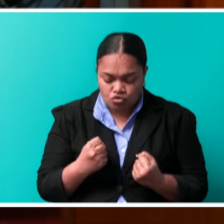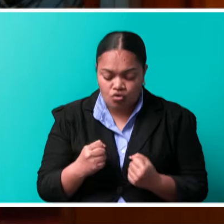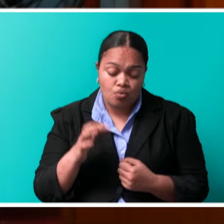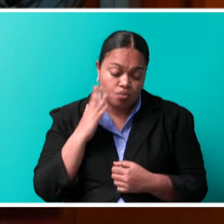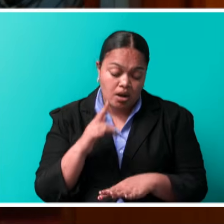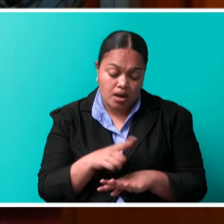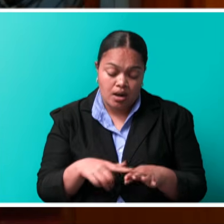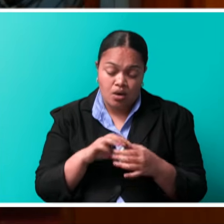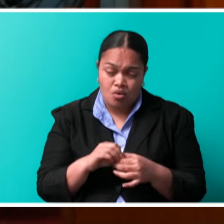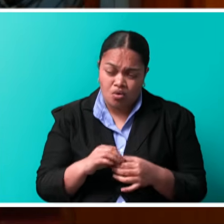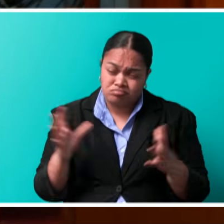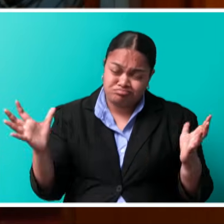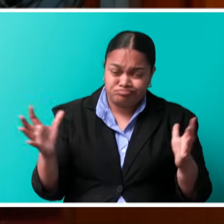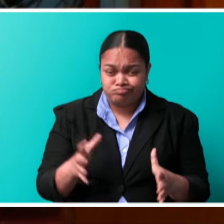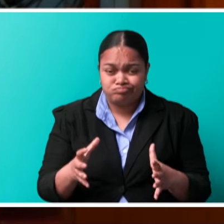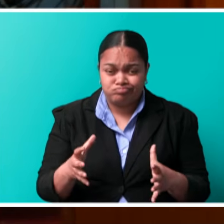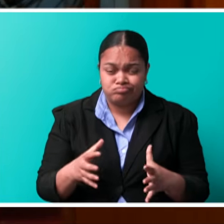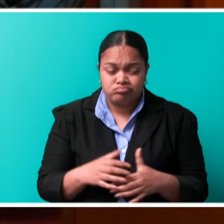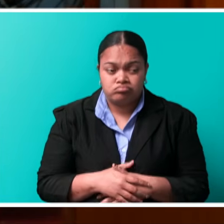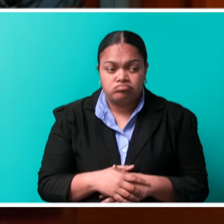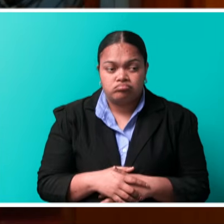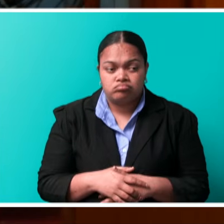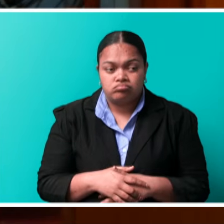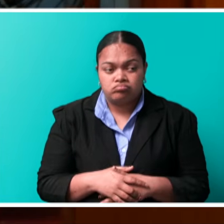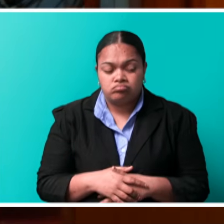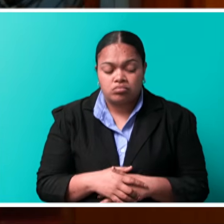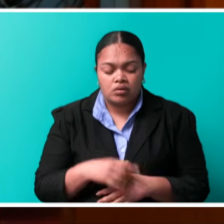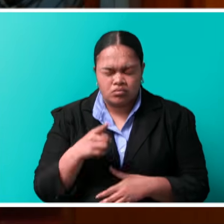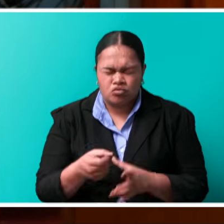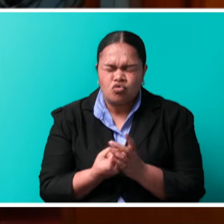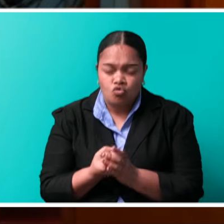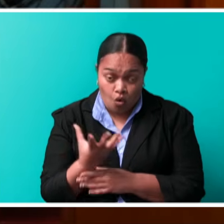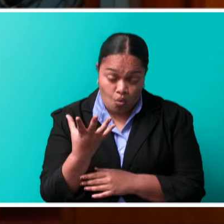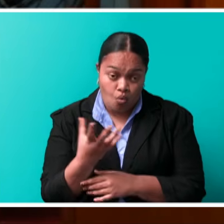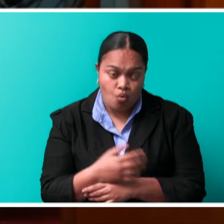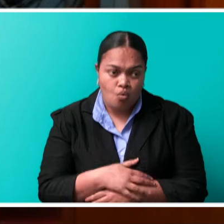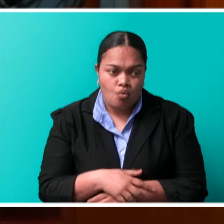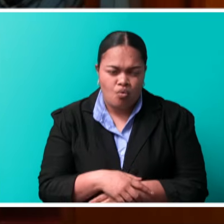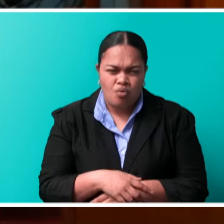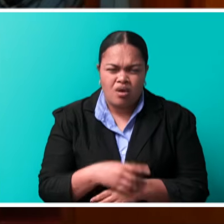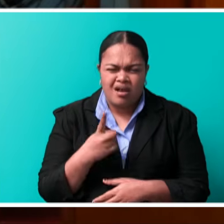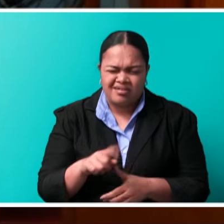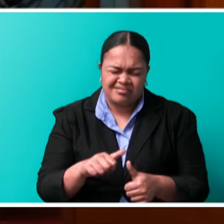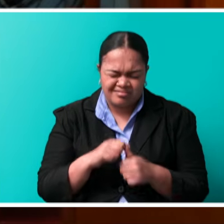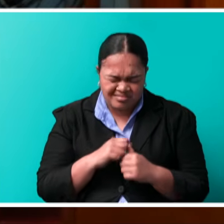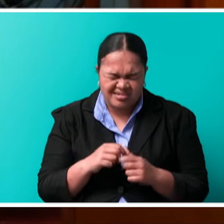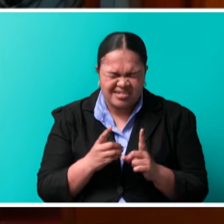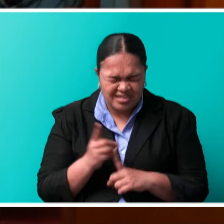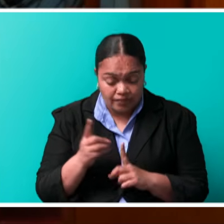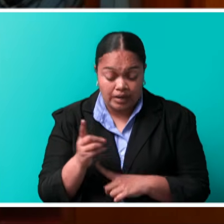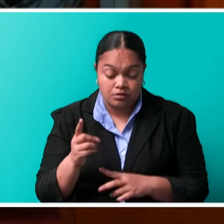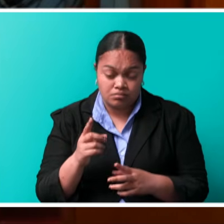become entrepreneurs, the tax base grows. When cultural assets are developed